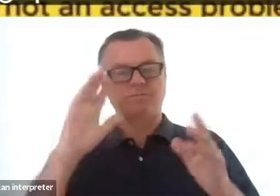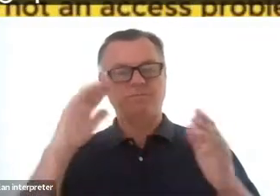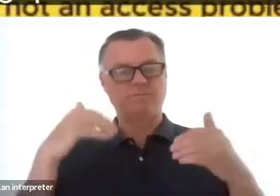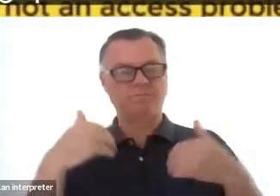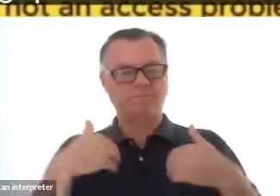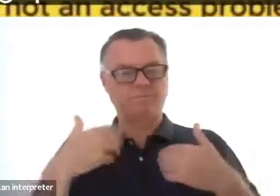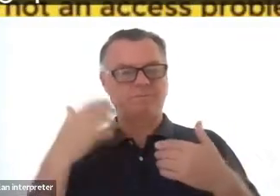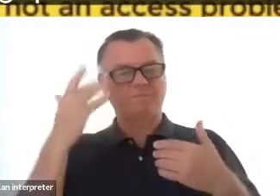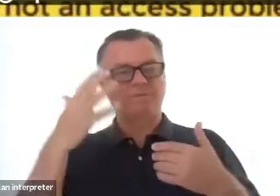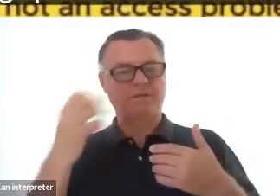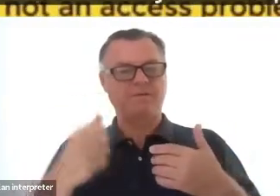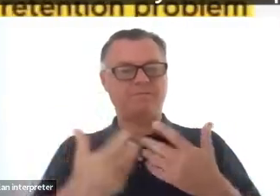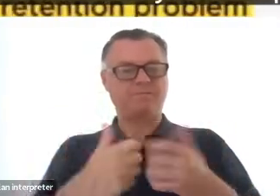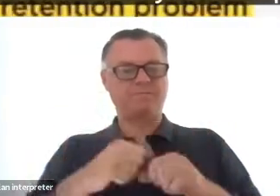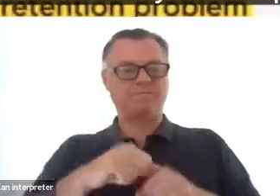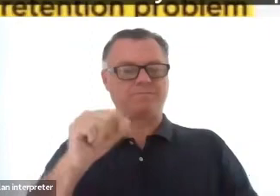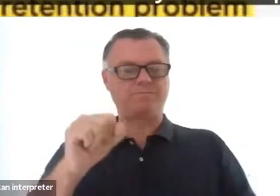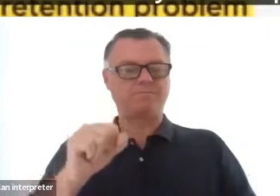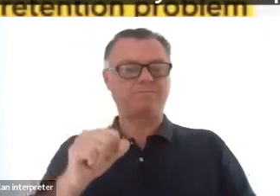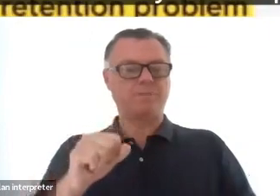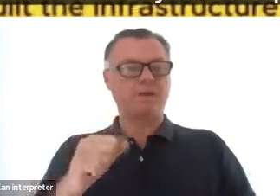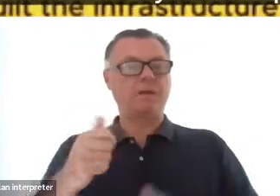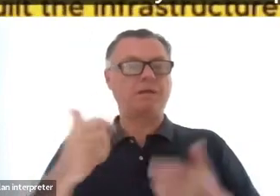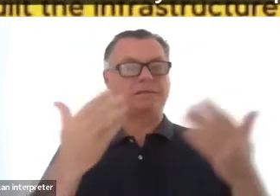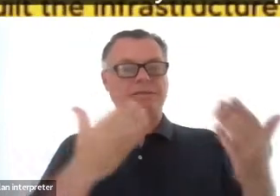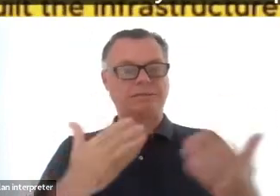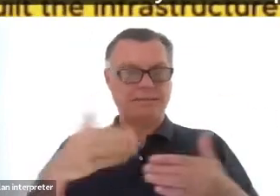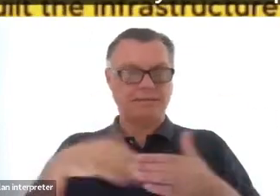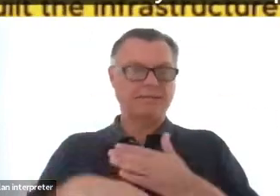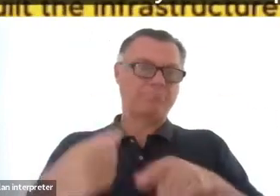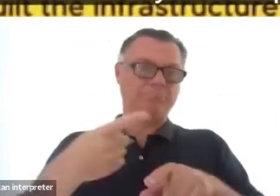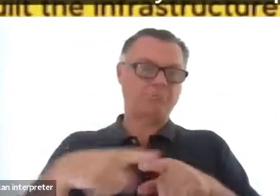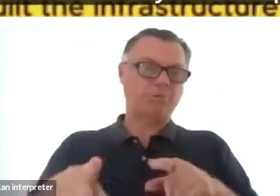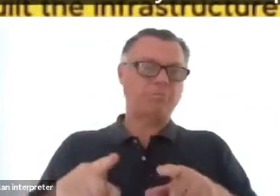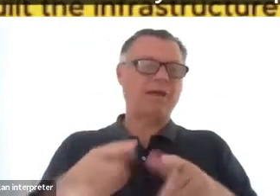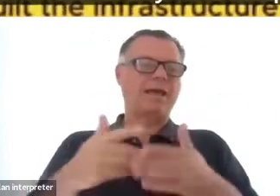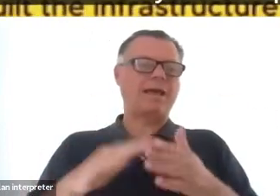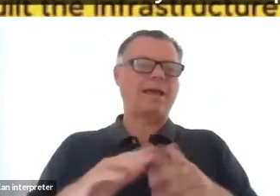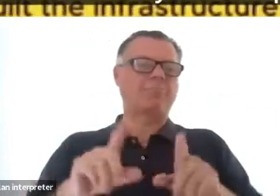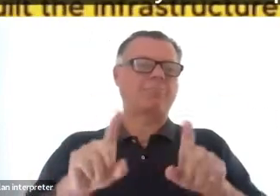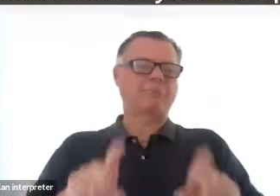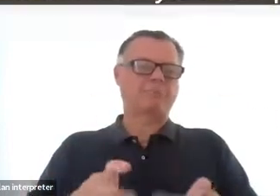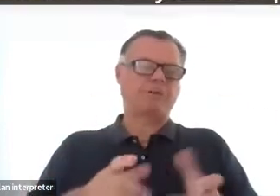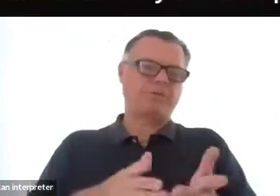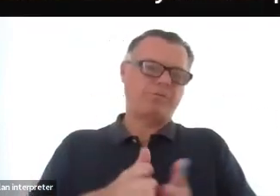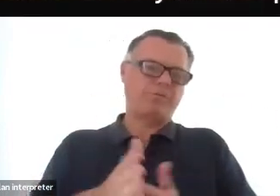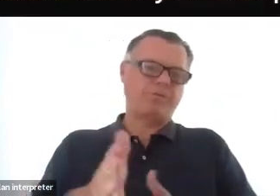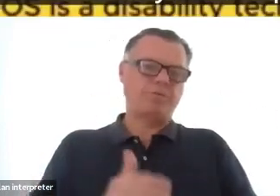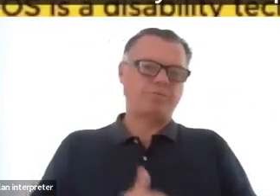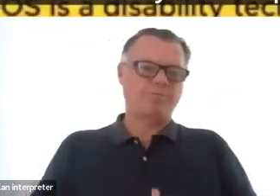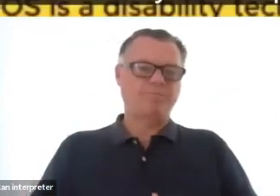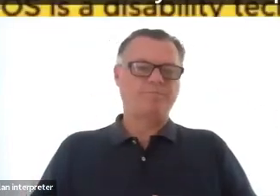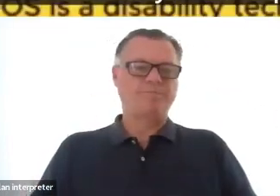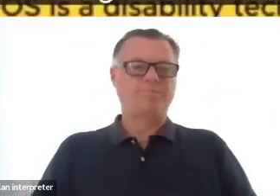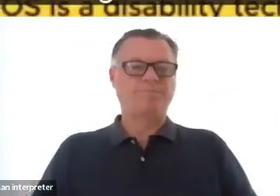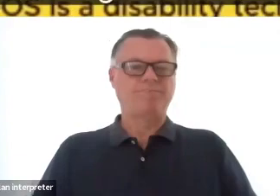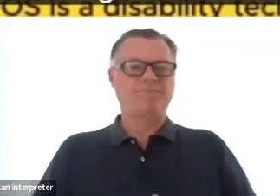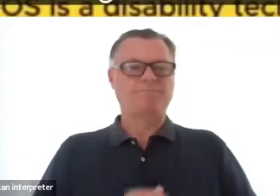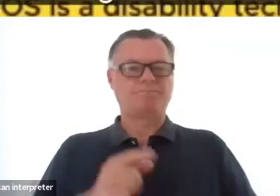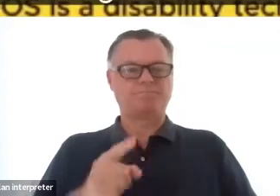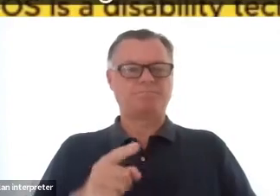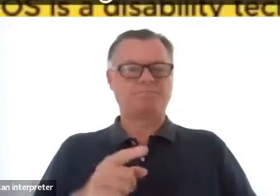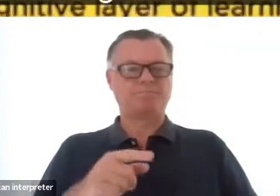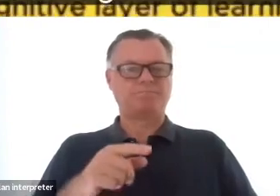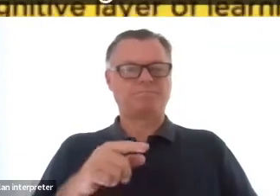The gap is not an access problem, it's a retention problem, and no one has built the infrastructure for it yet. Simplify OS is a